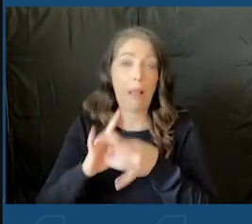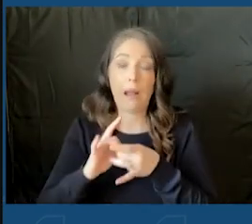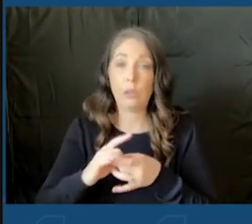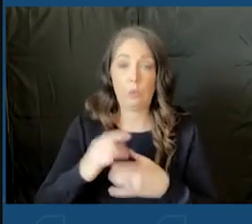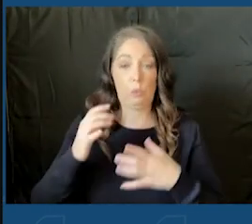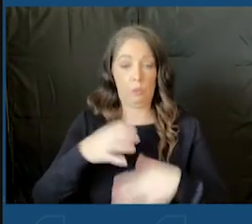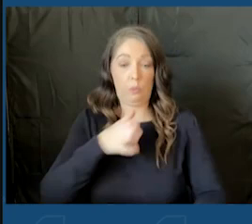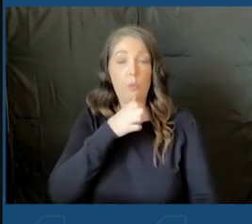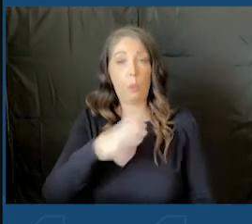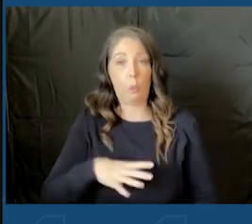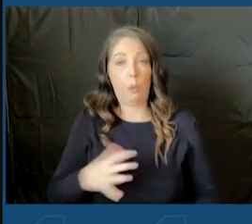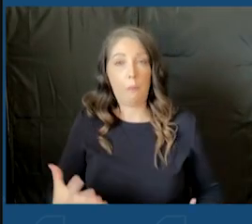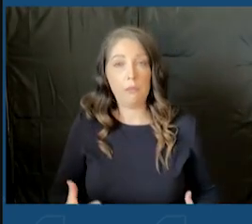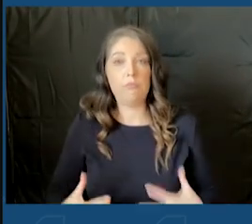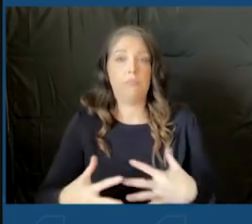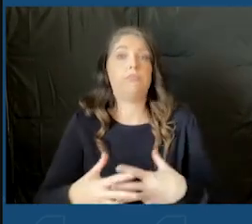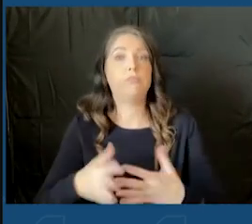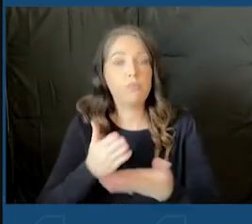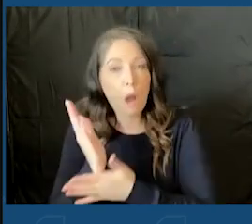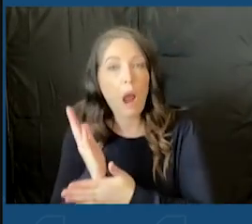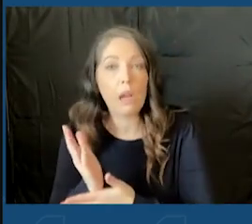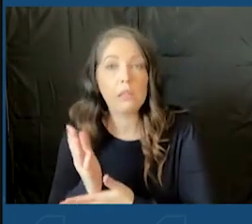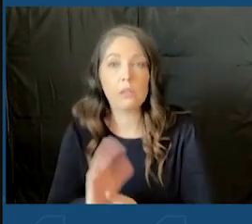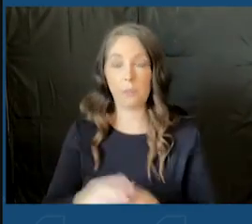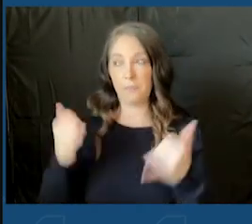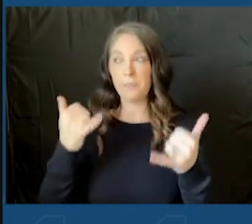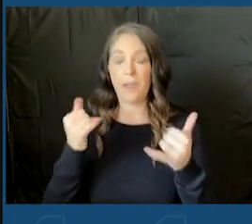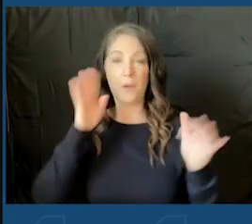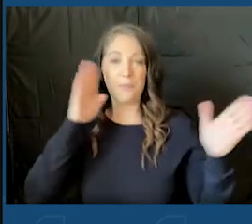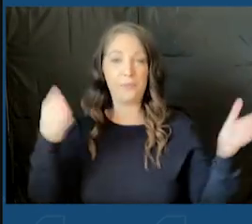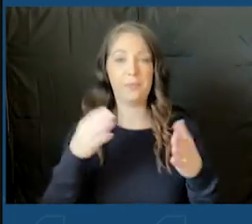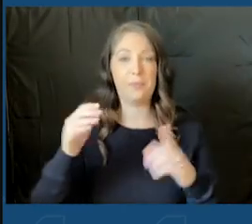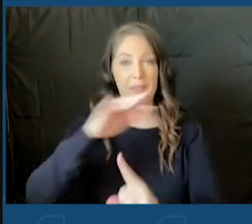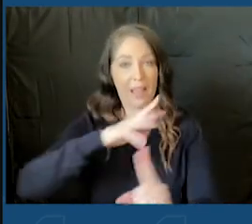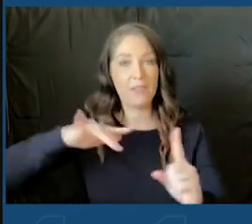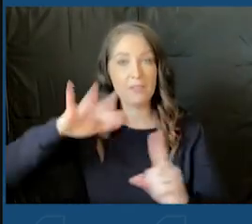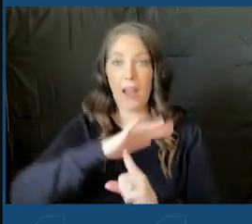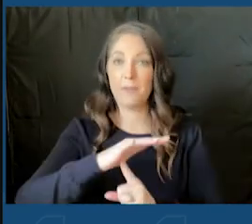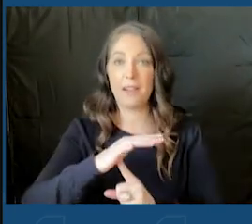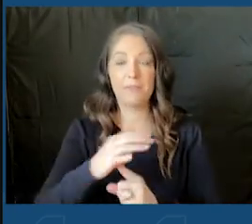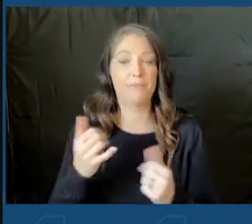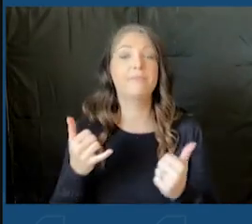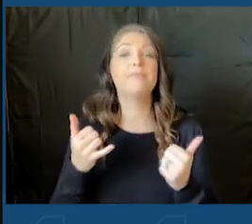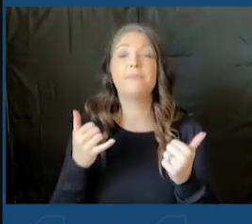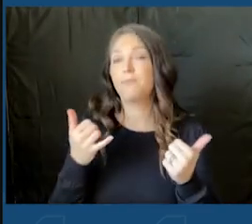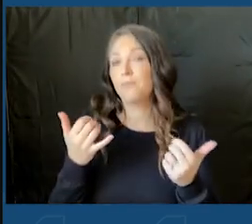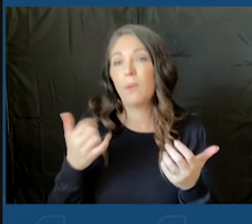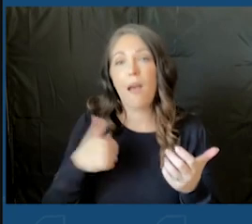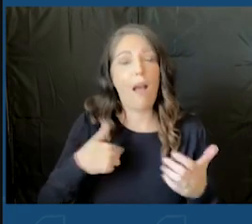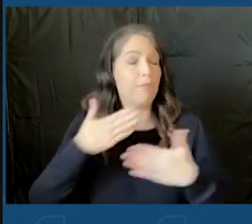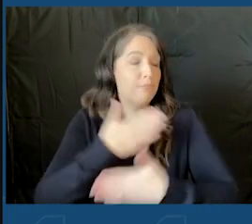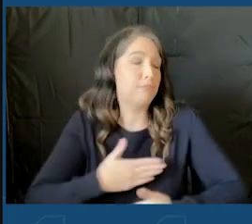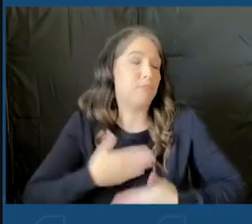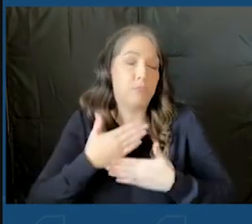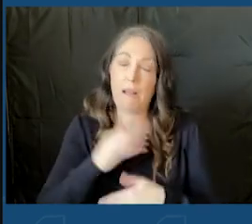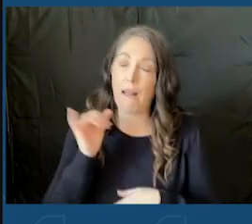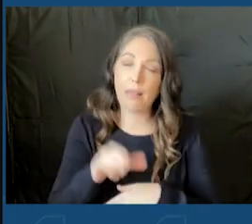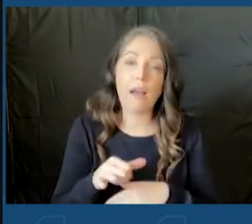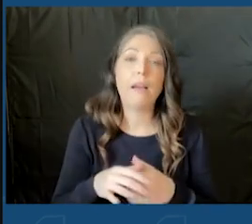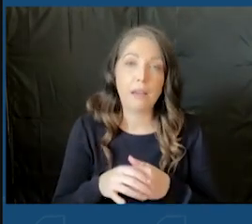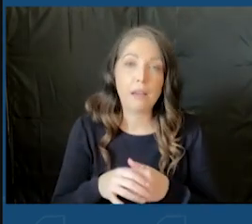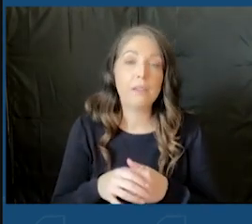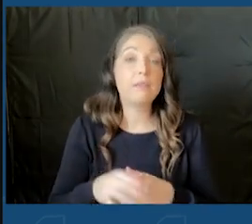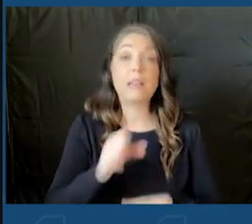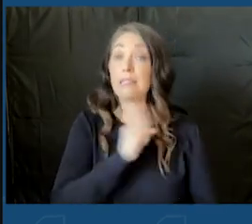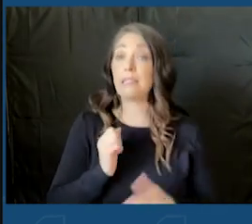thank you. And now on the environment, we're just covering all bases, and I so appreciate it. Senator